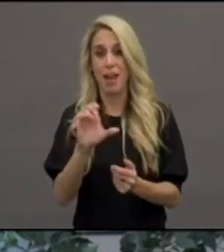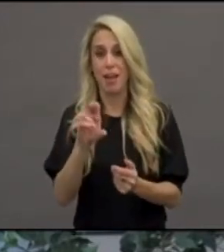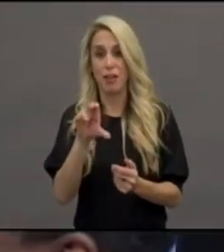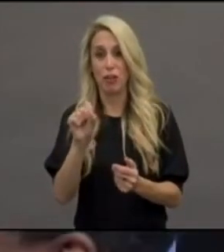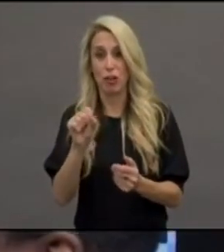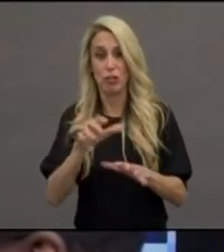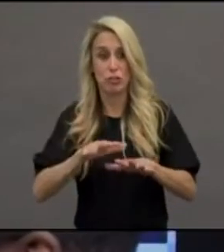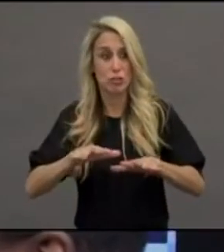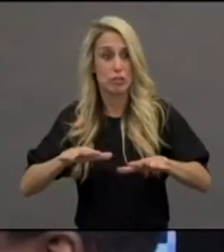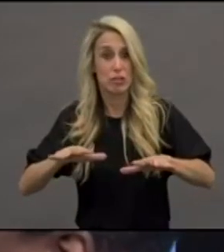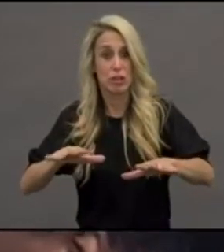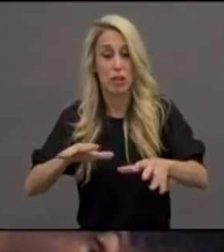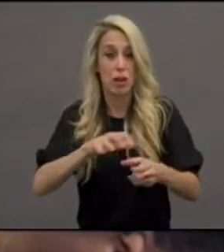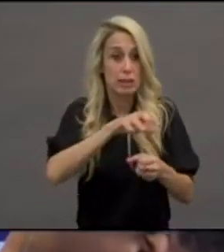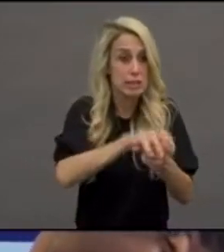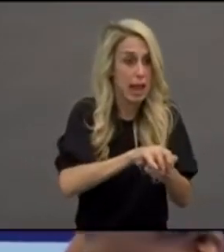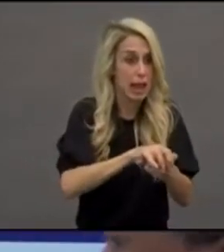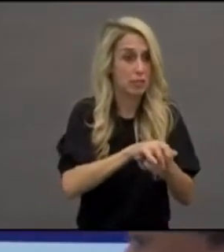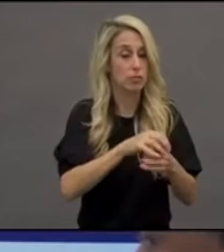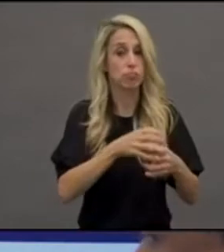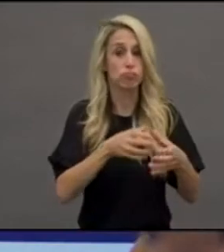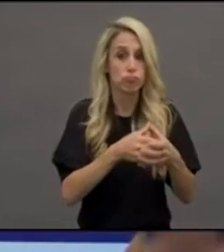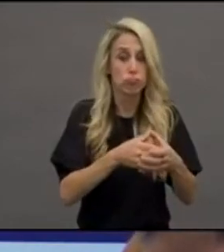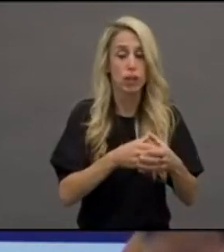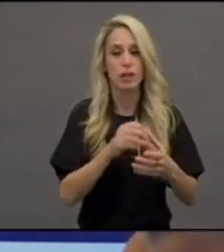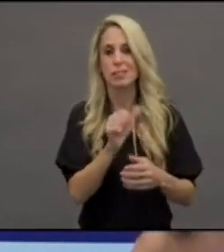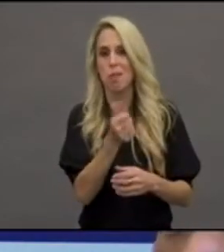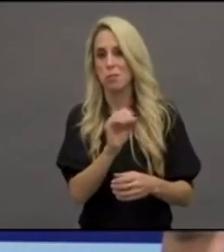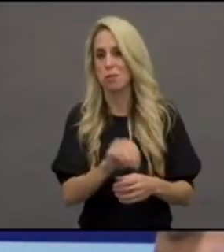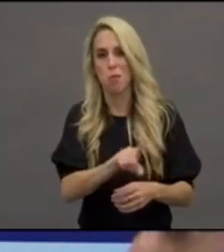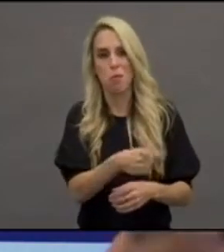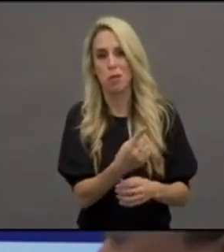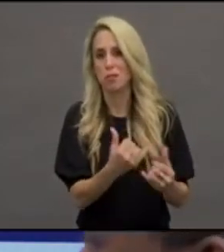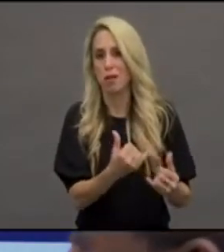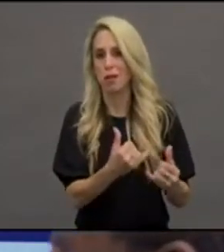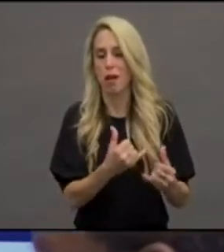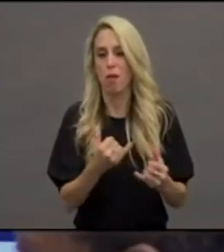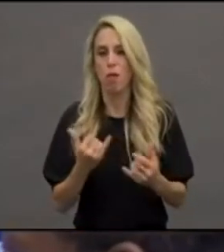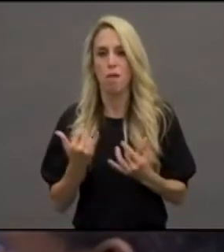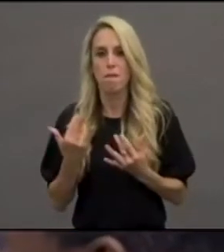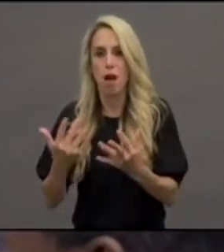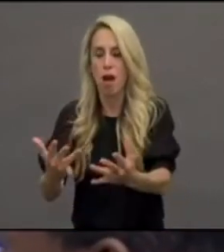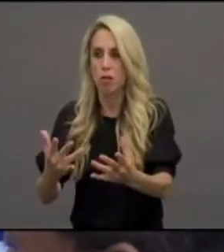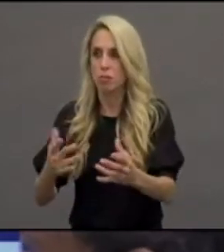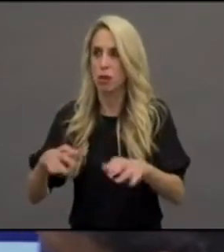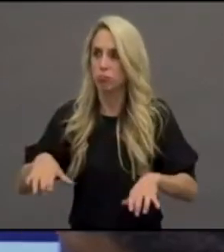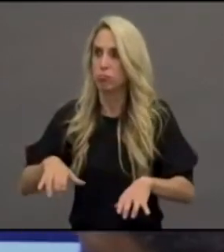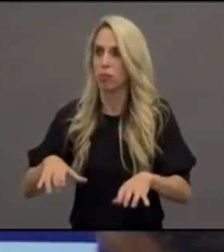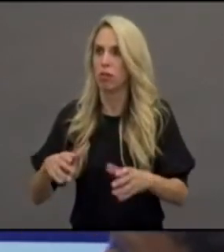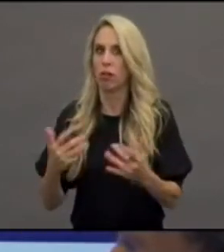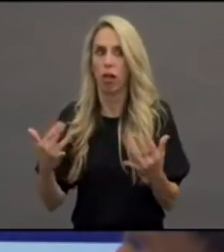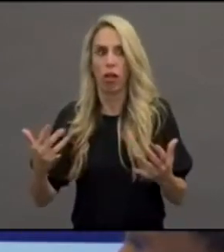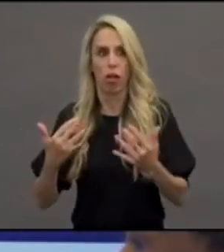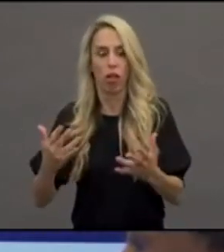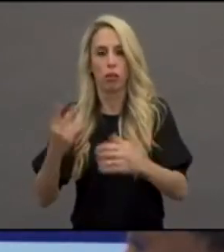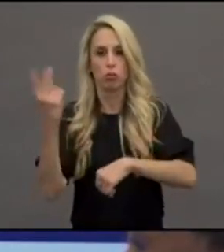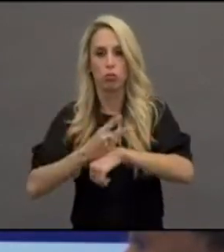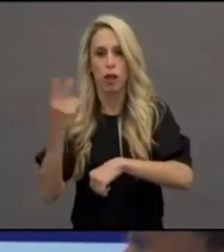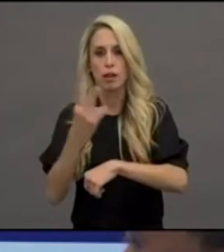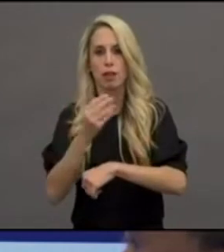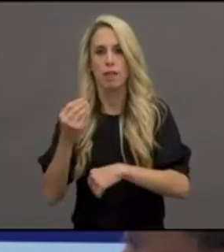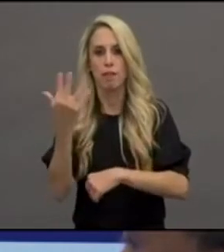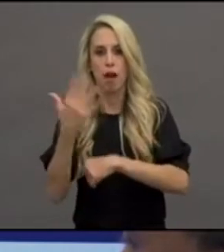how many are contained. Only 10% contained right now. The fires have been active for 2 days, and 5